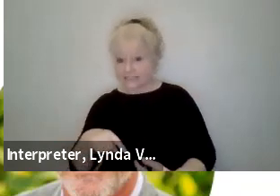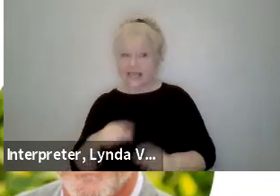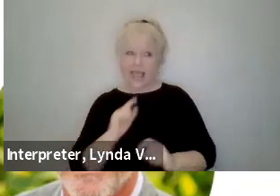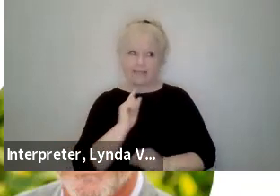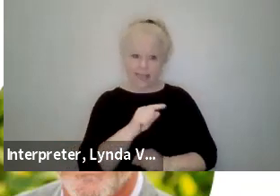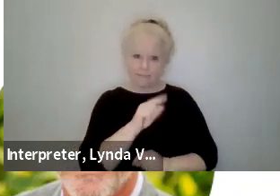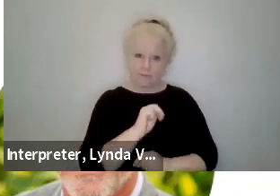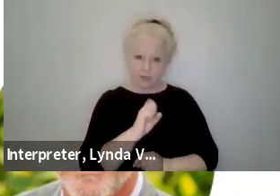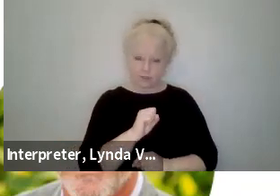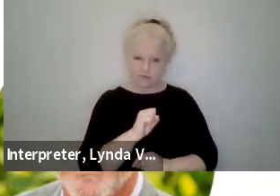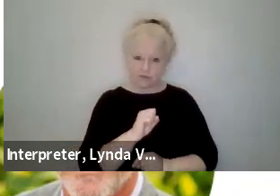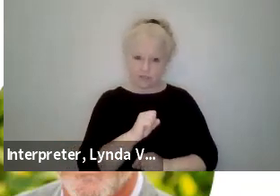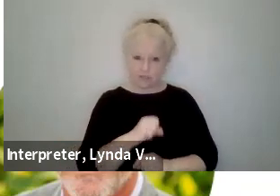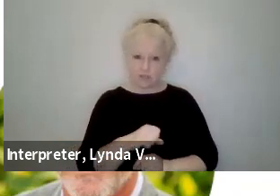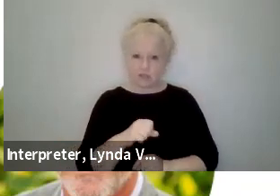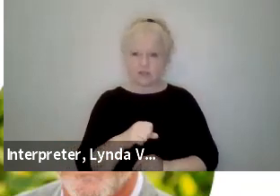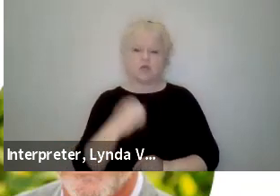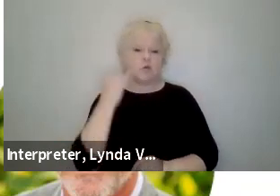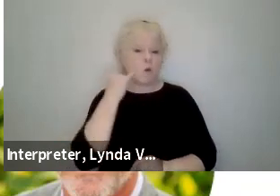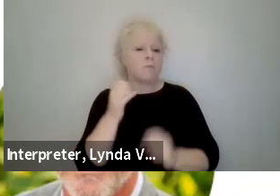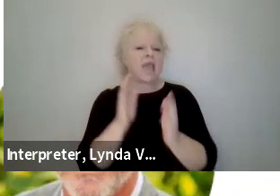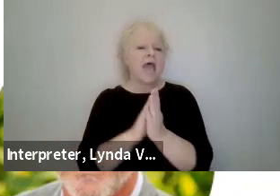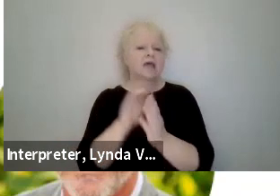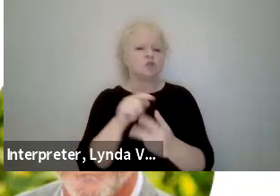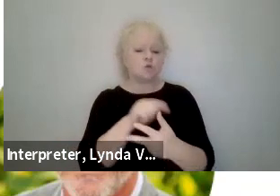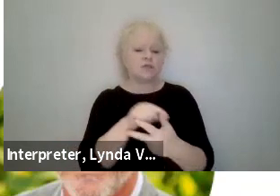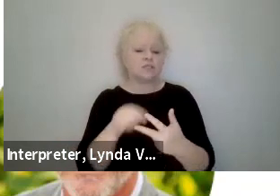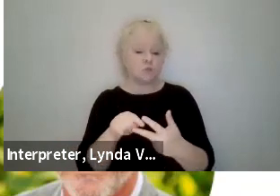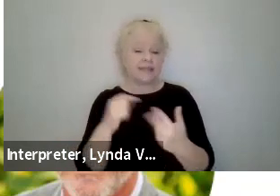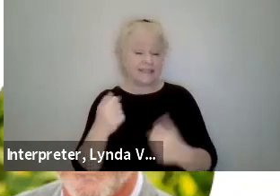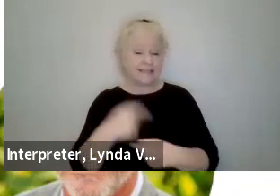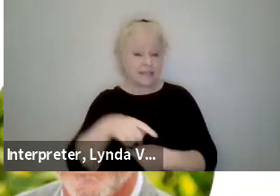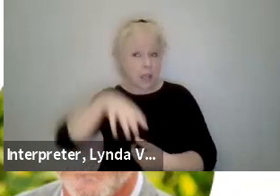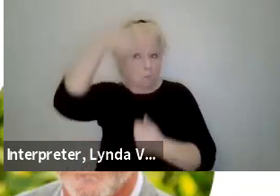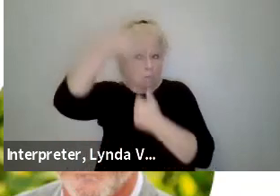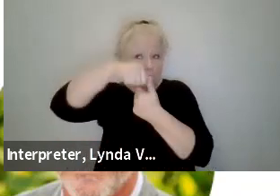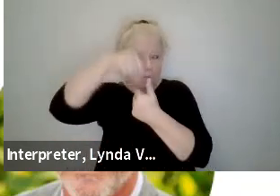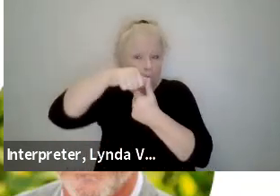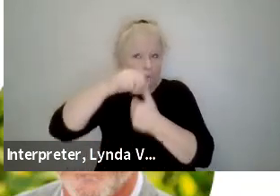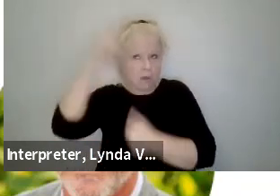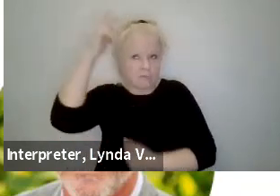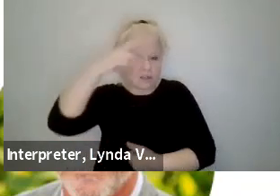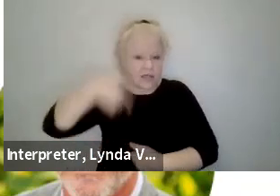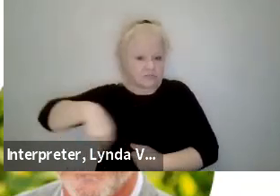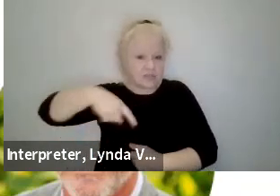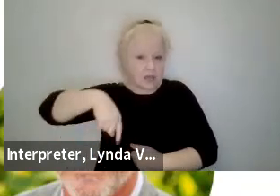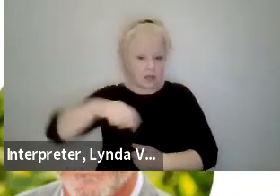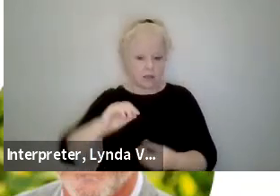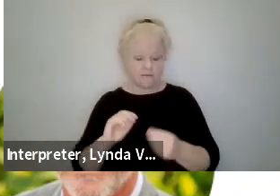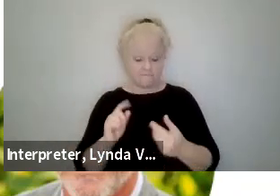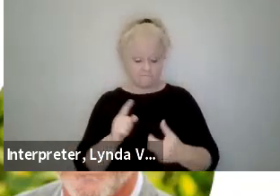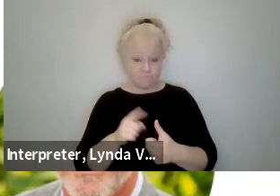just going to ask you to take three things away from this discussion about our philosophy, it would be number